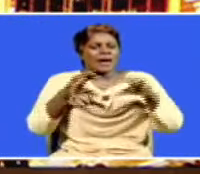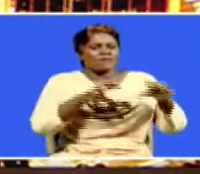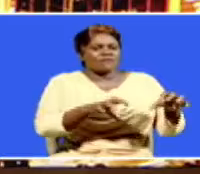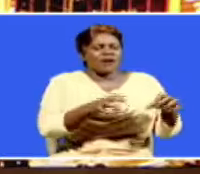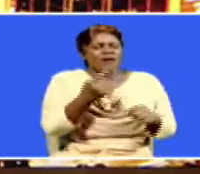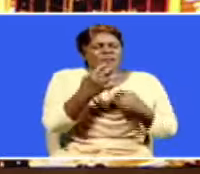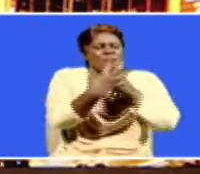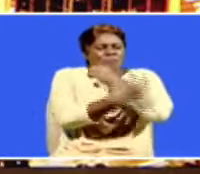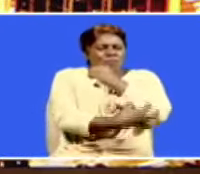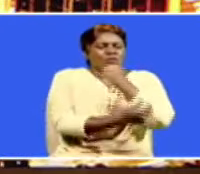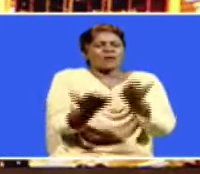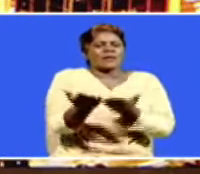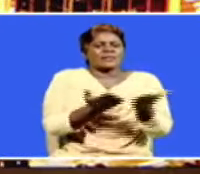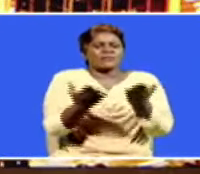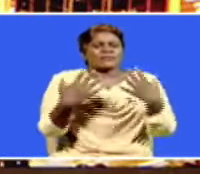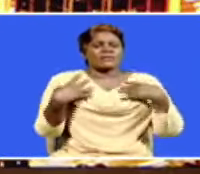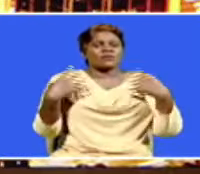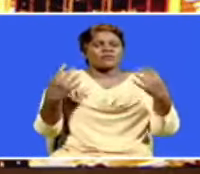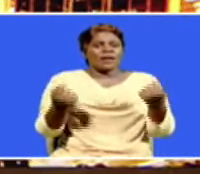huduma duni za matibabu.